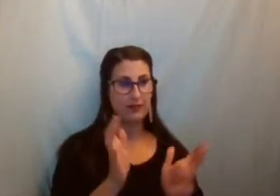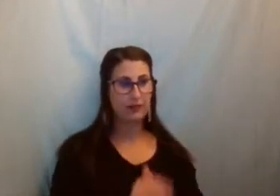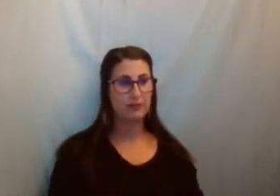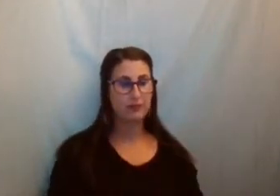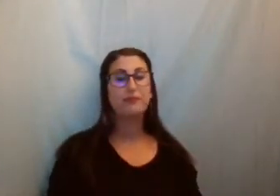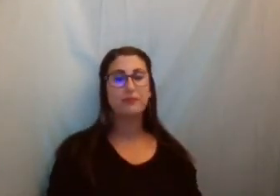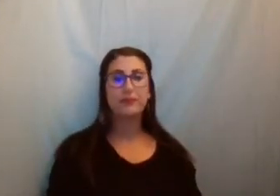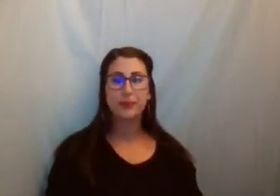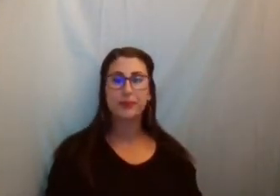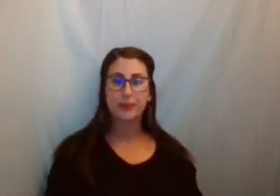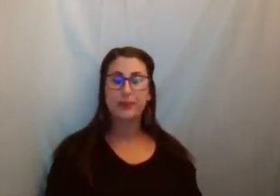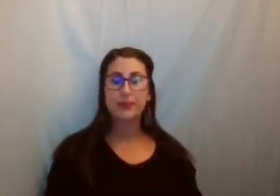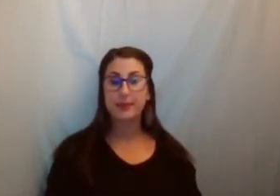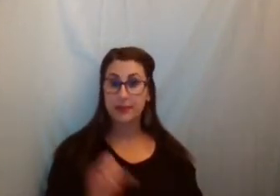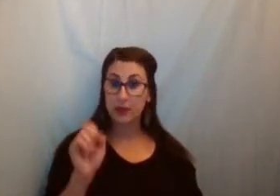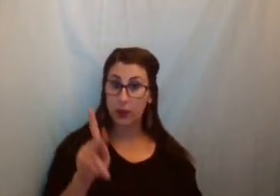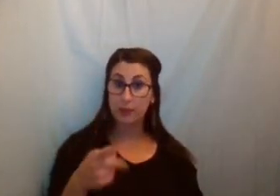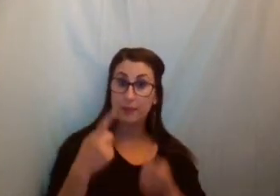there.